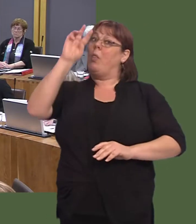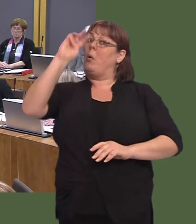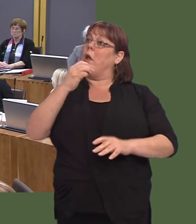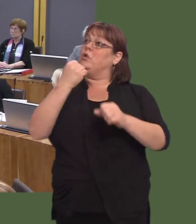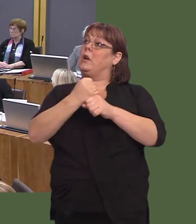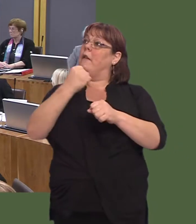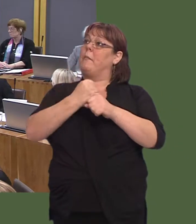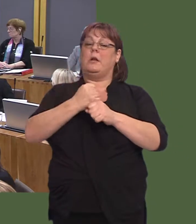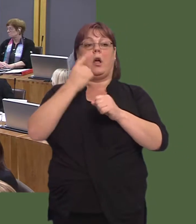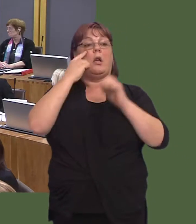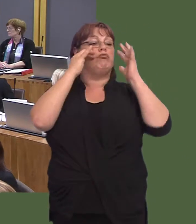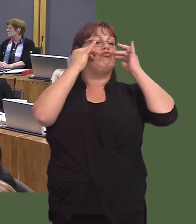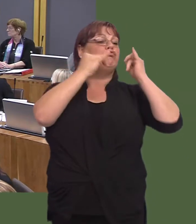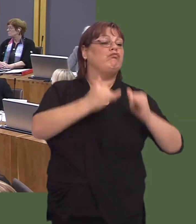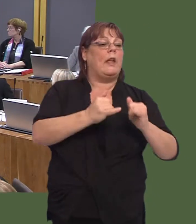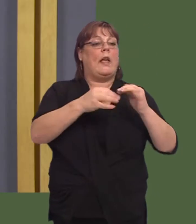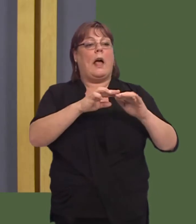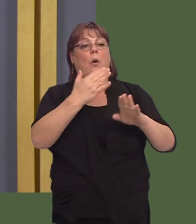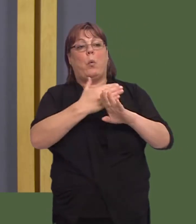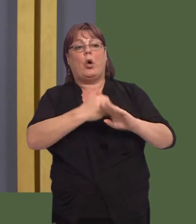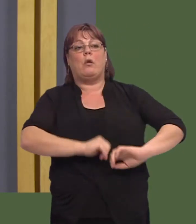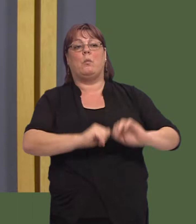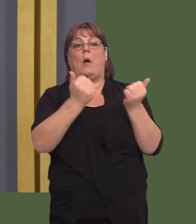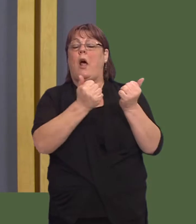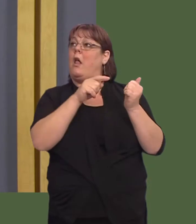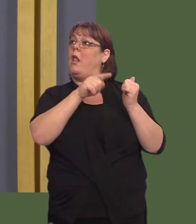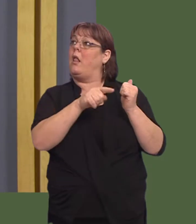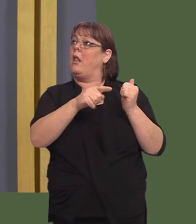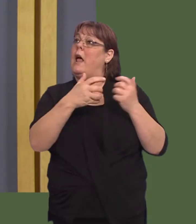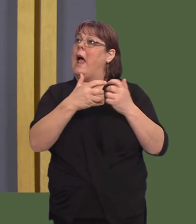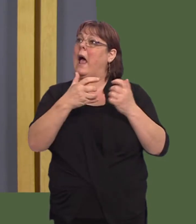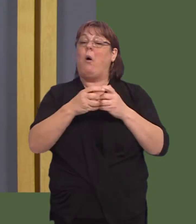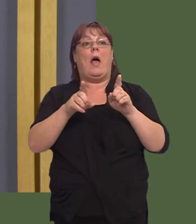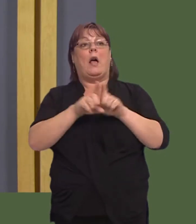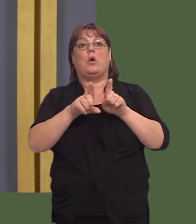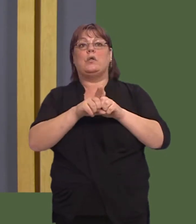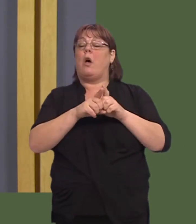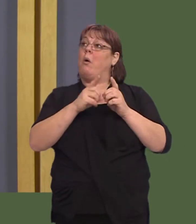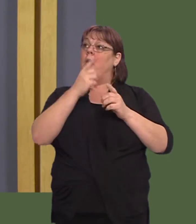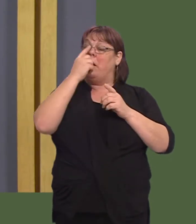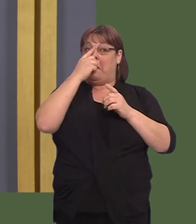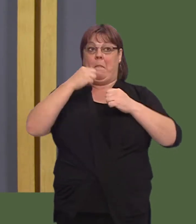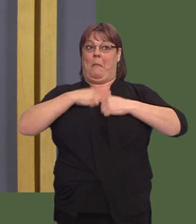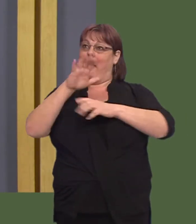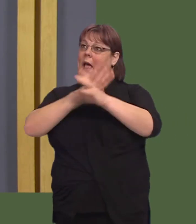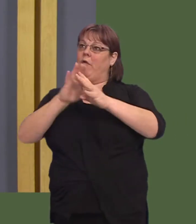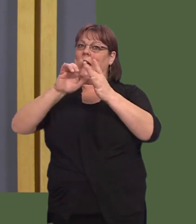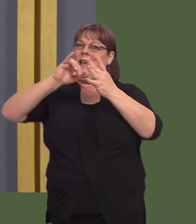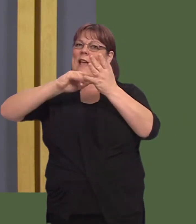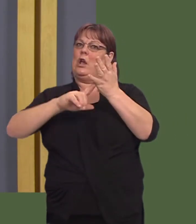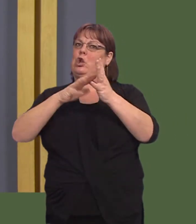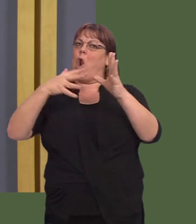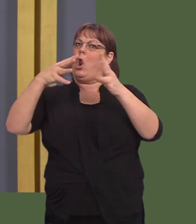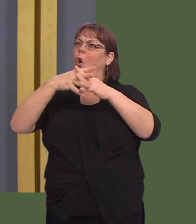the success of this highly innovative approach, and what possibility will there be for its rollout to cover my constituency in Islwyn